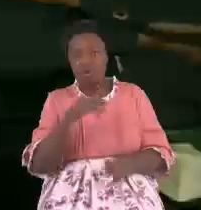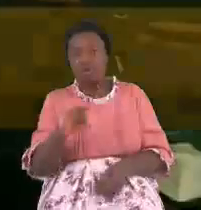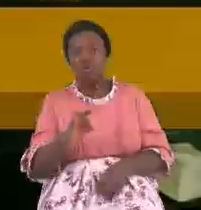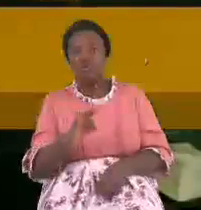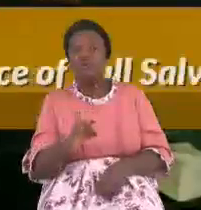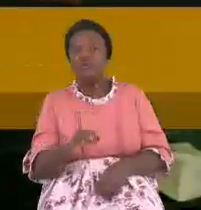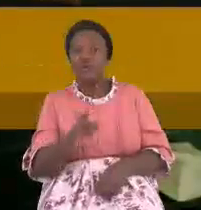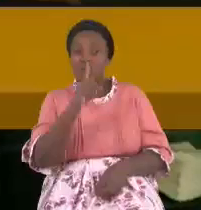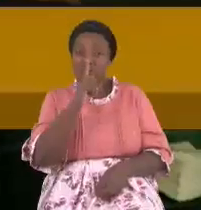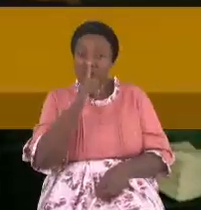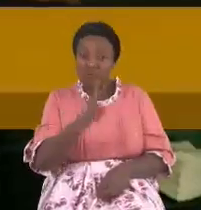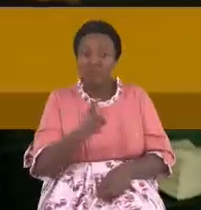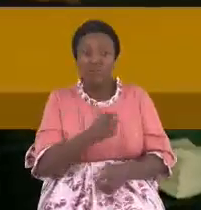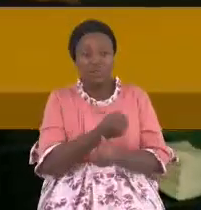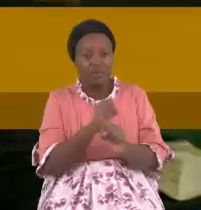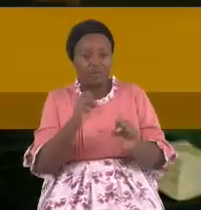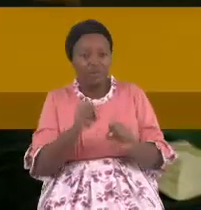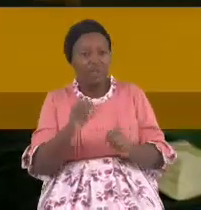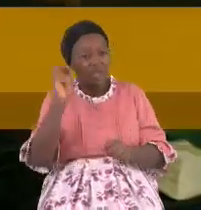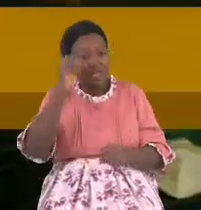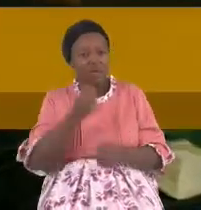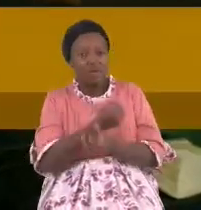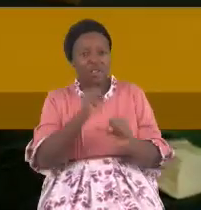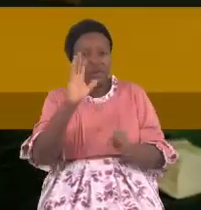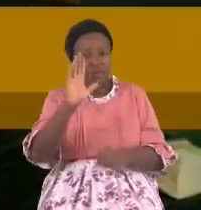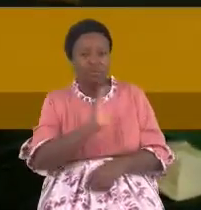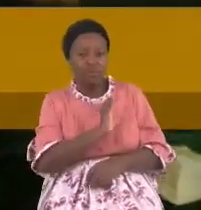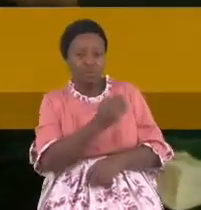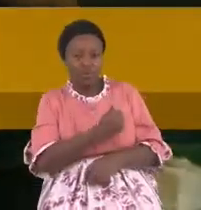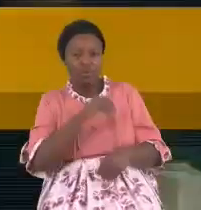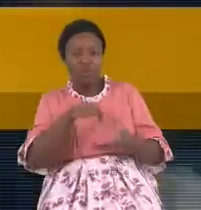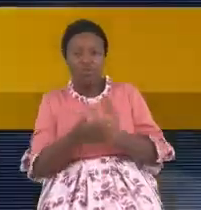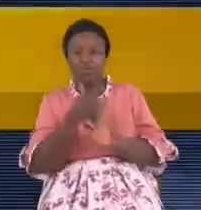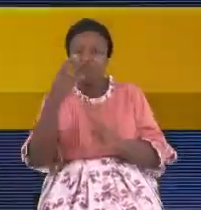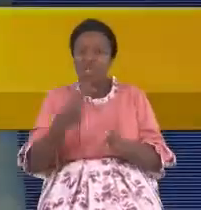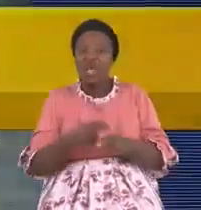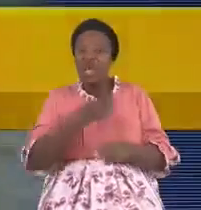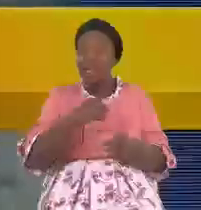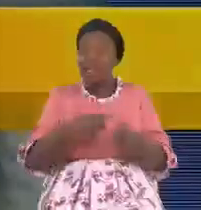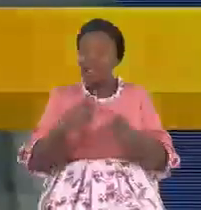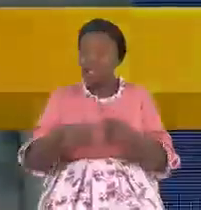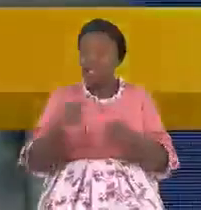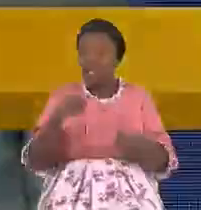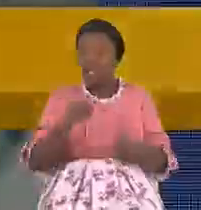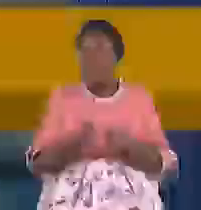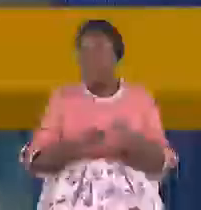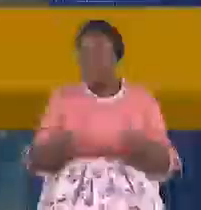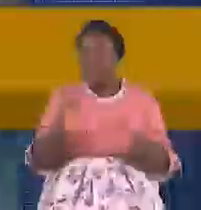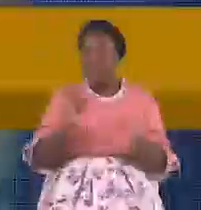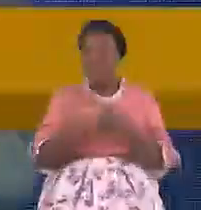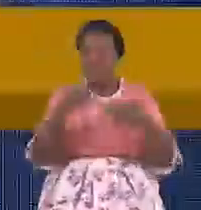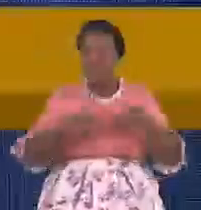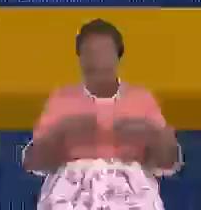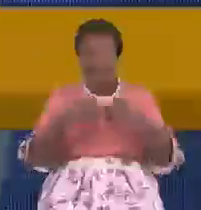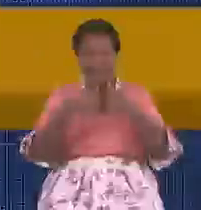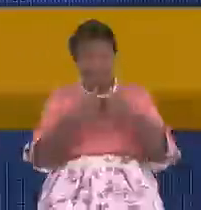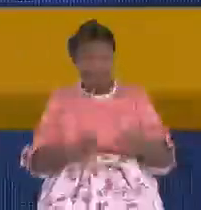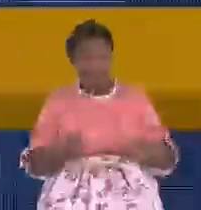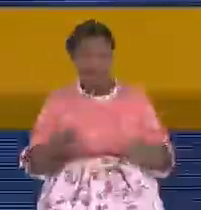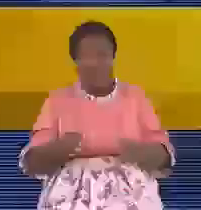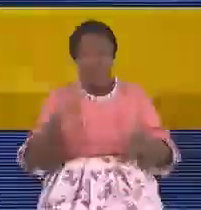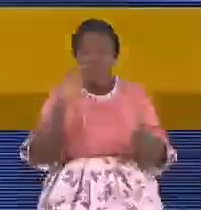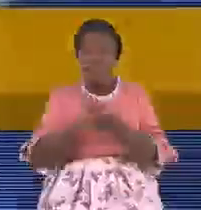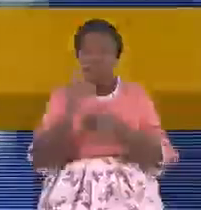soul i said you'll save your soul and everything that you are thought impossible